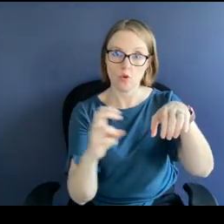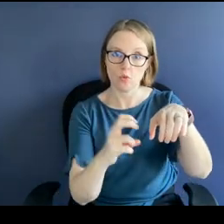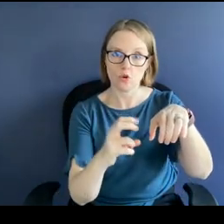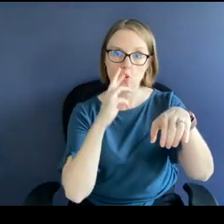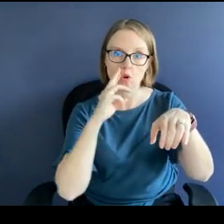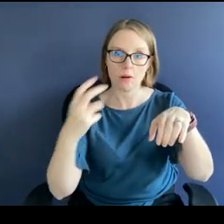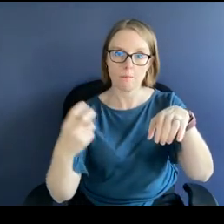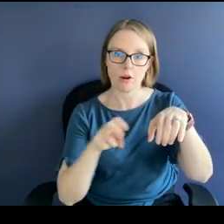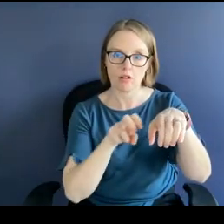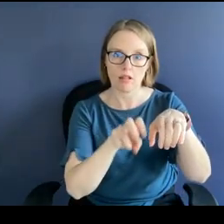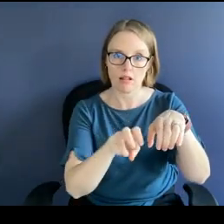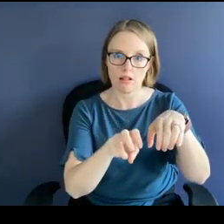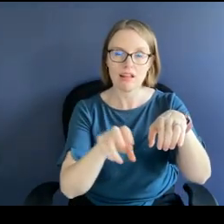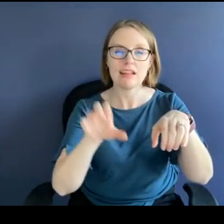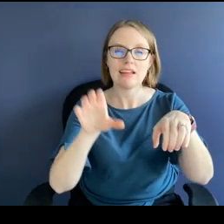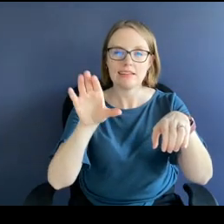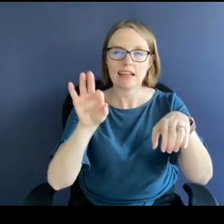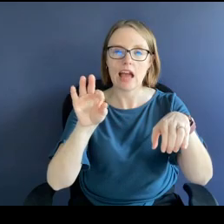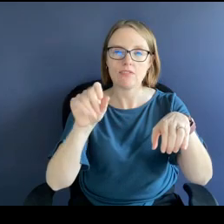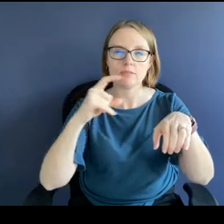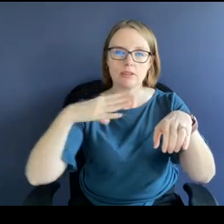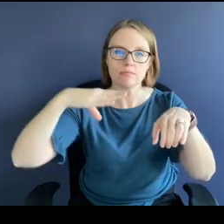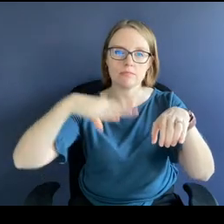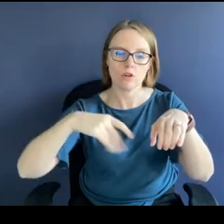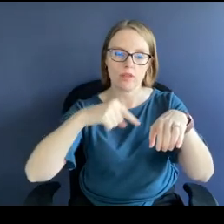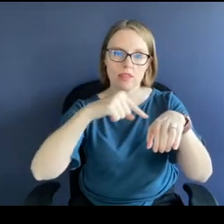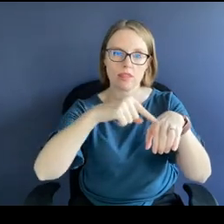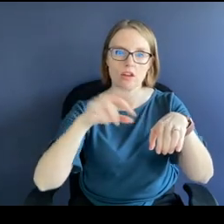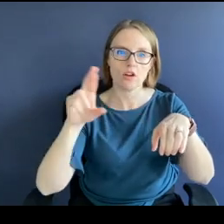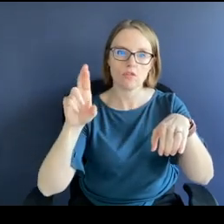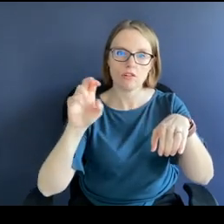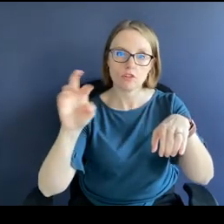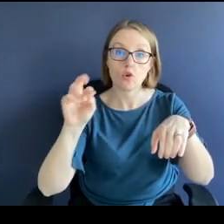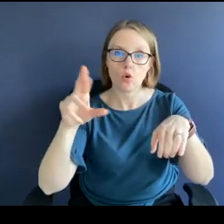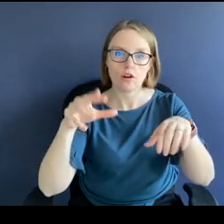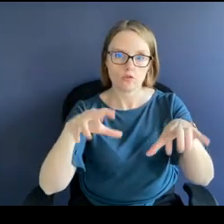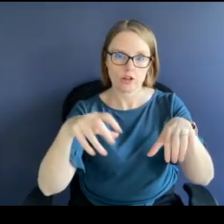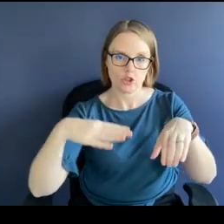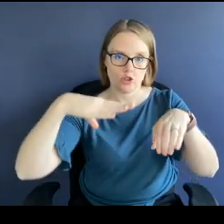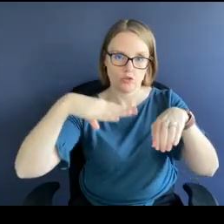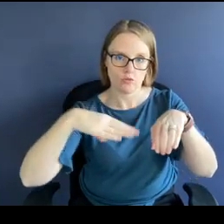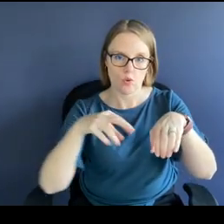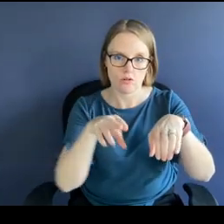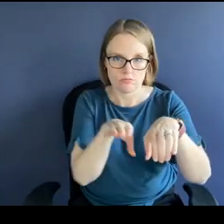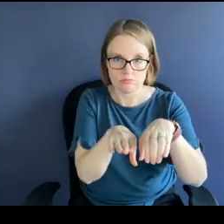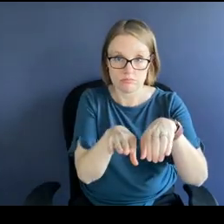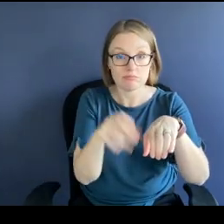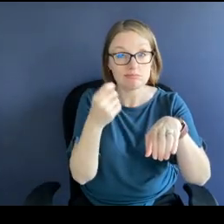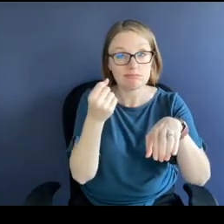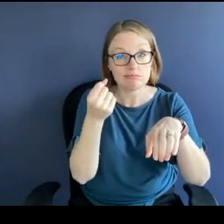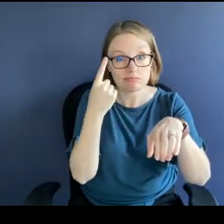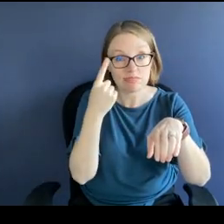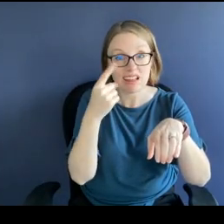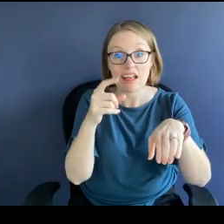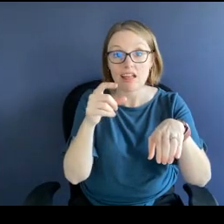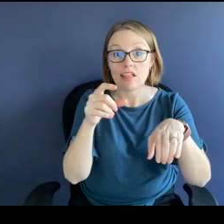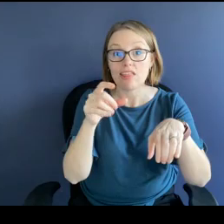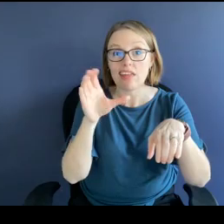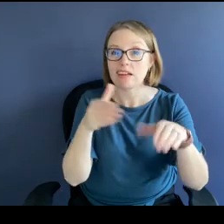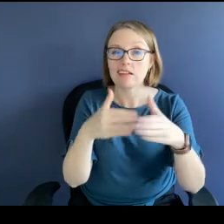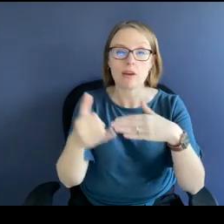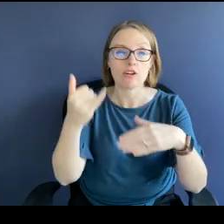centered on refrigerators and freezers. Now, this applies to side-by-side